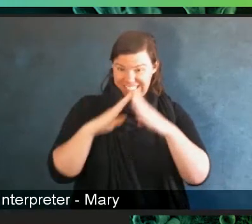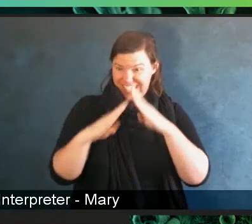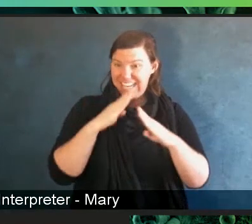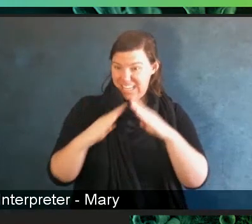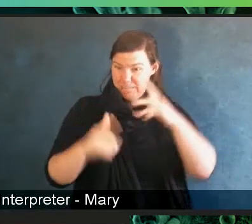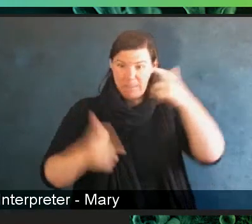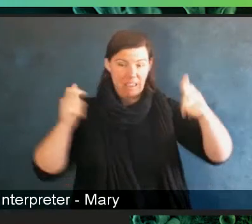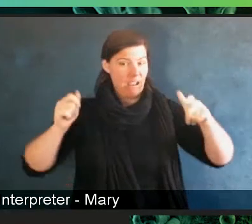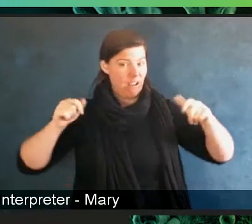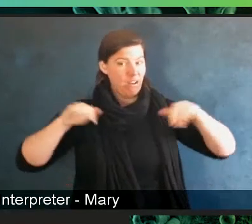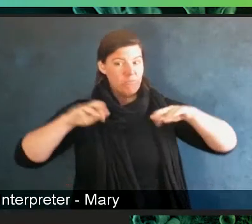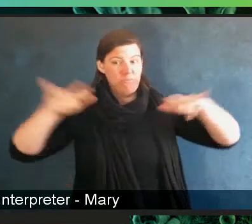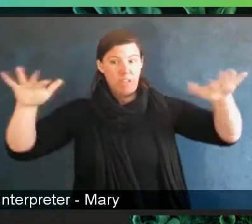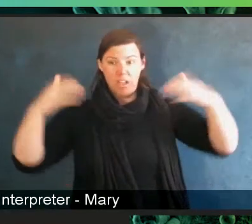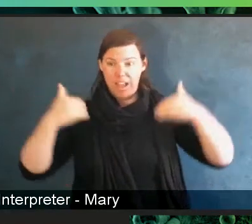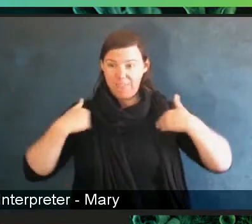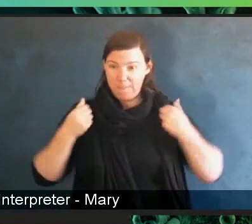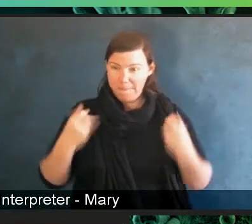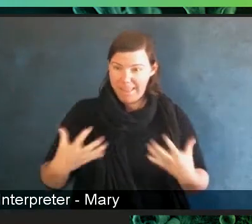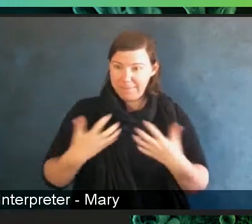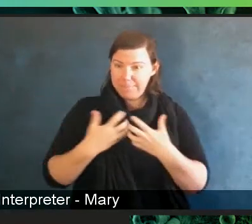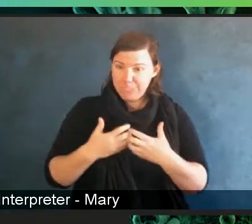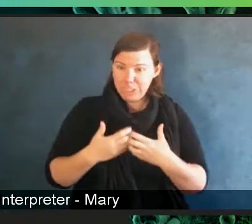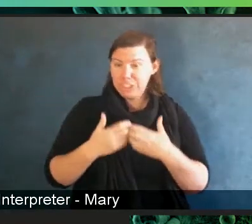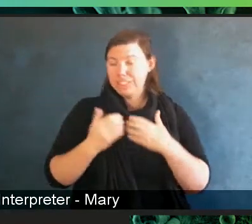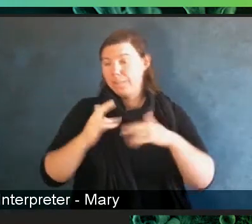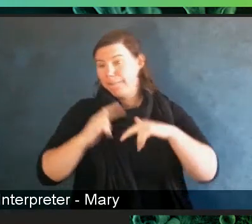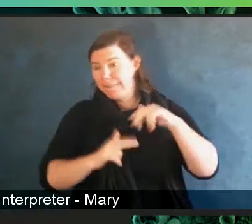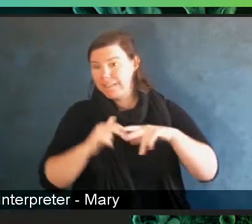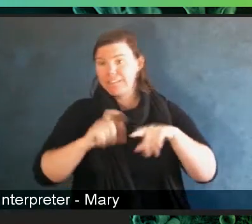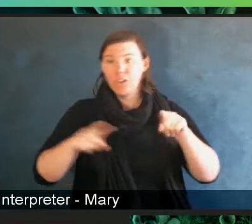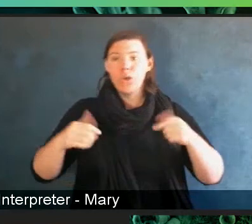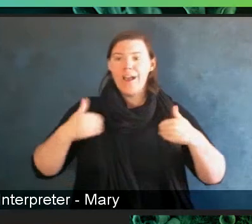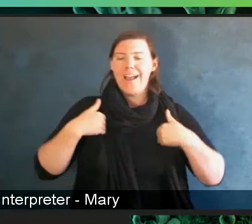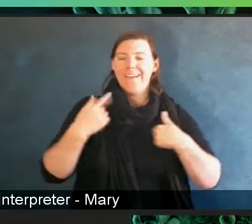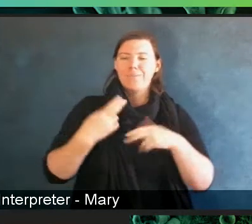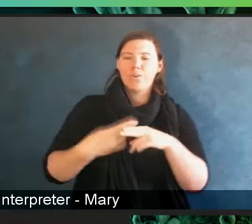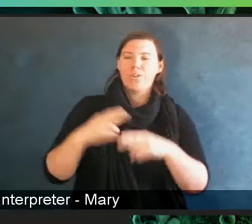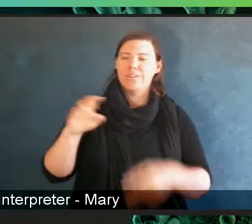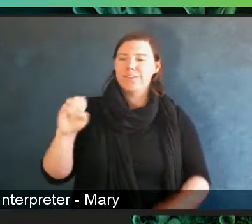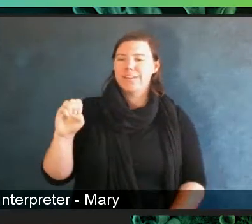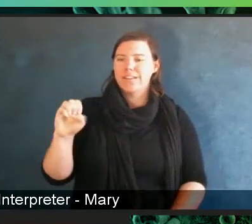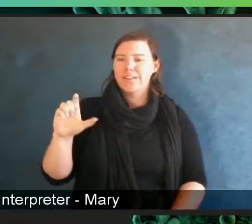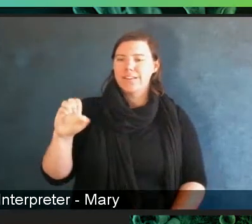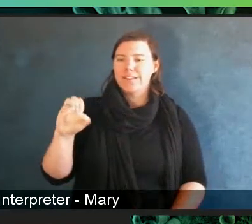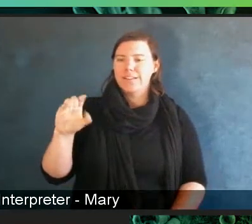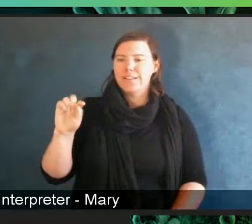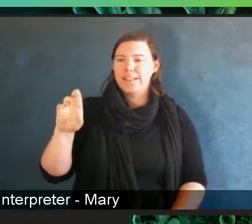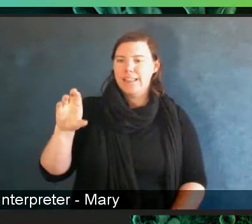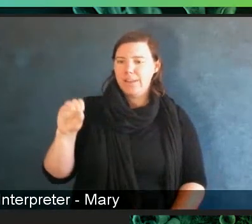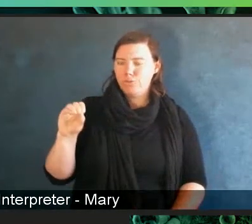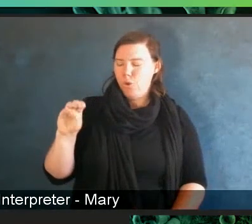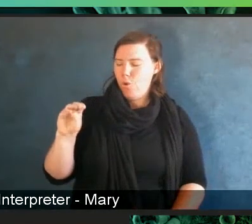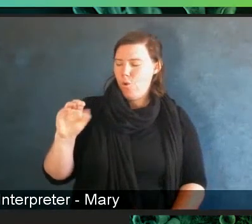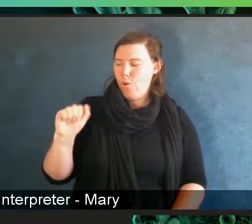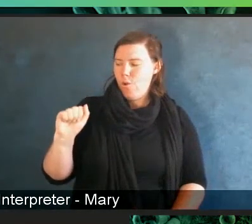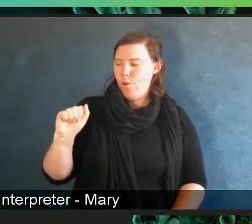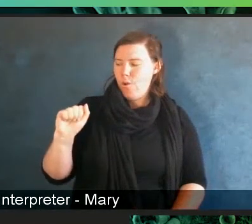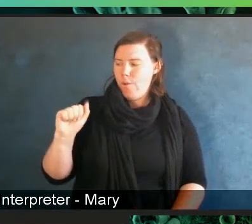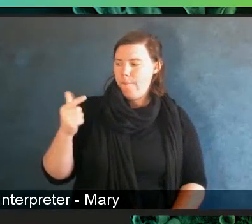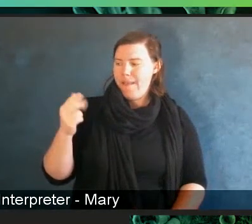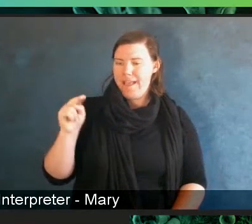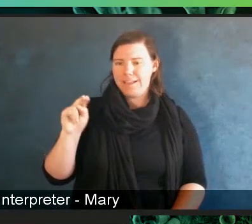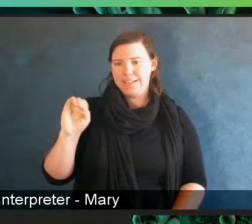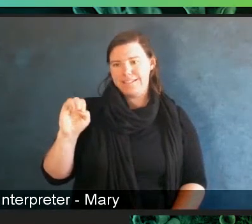properly. So we had a company come in and install these special cables that circle the microscope to counteract that type of